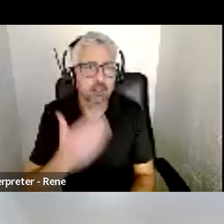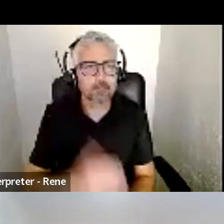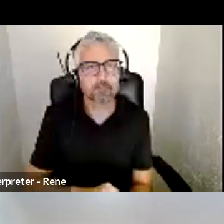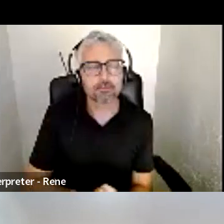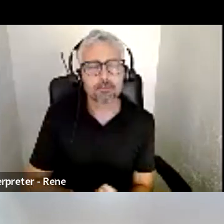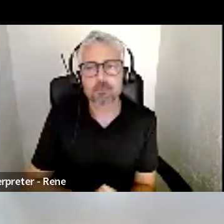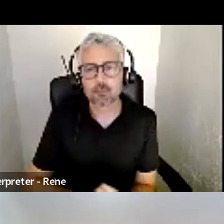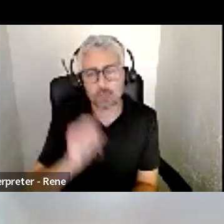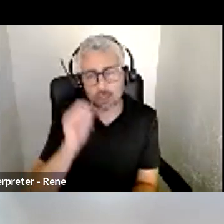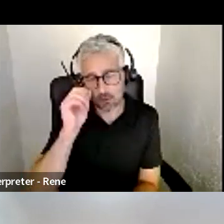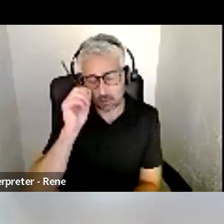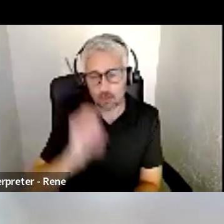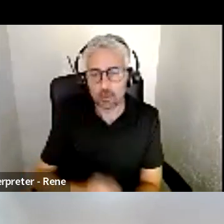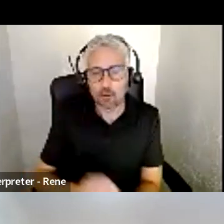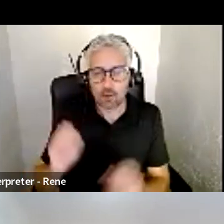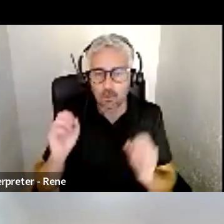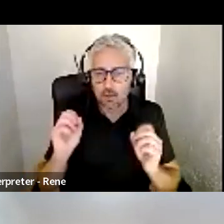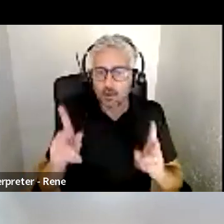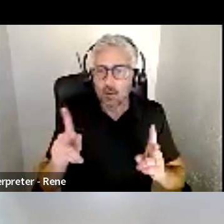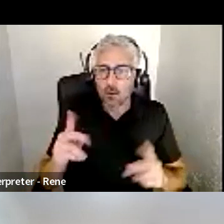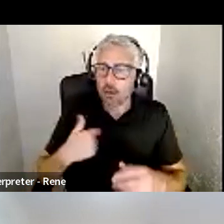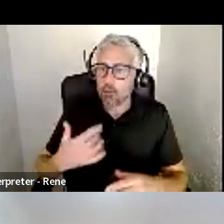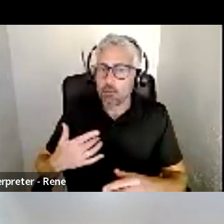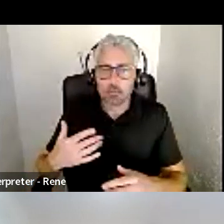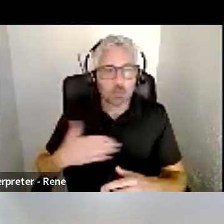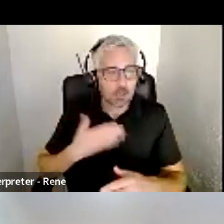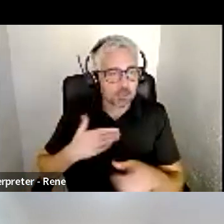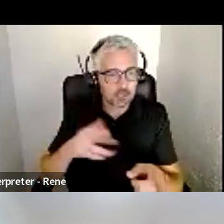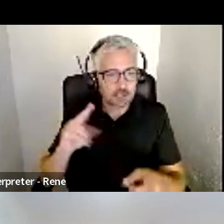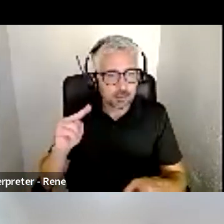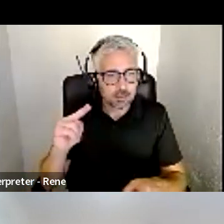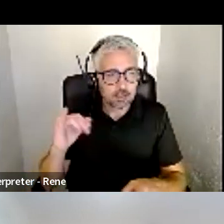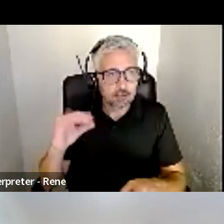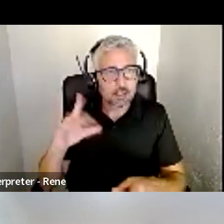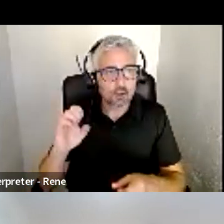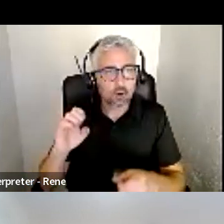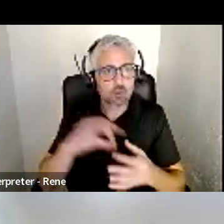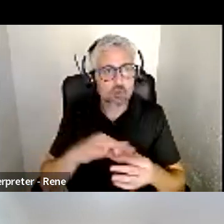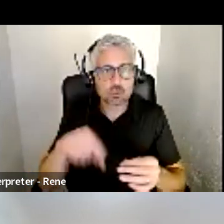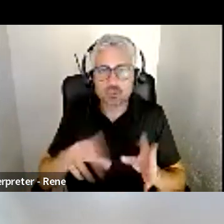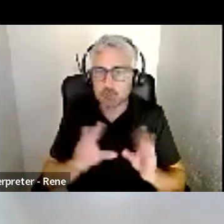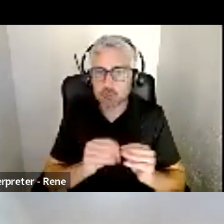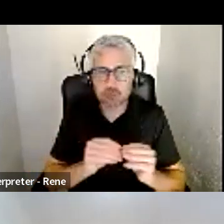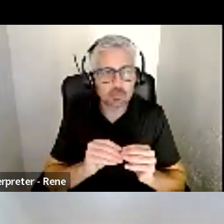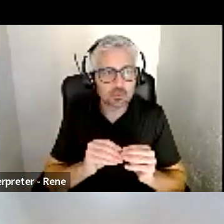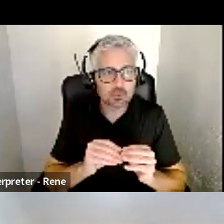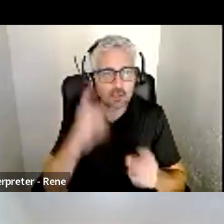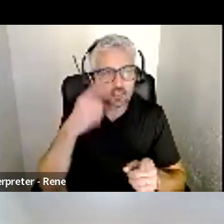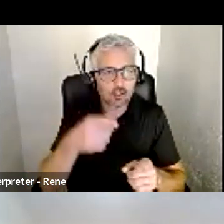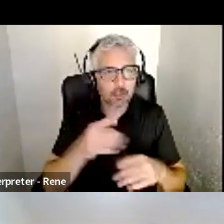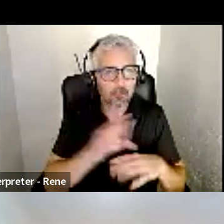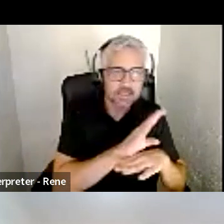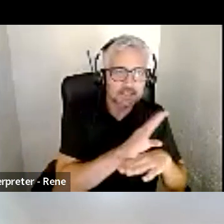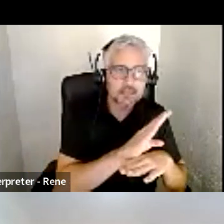Sounds good. Thank you. Very good. Okay. So I'm glad Nicole is able to join us. I know you were otherwise occupied, but